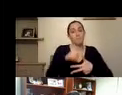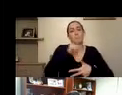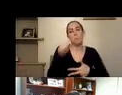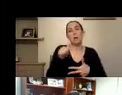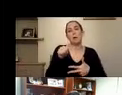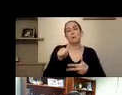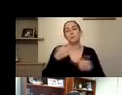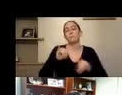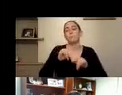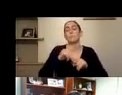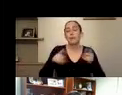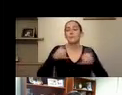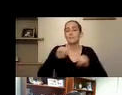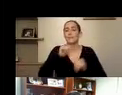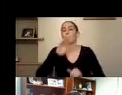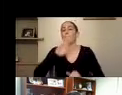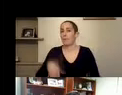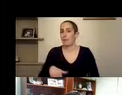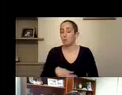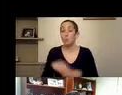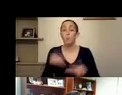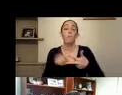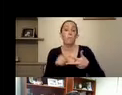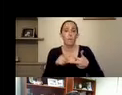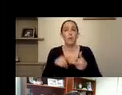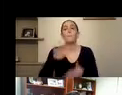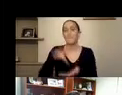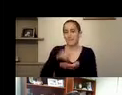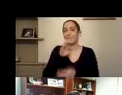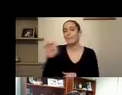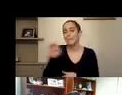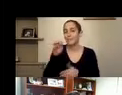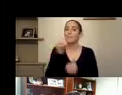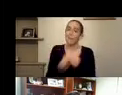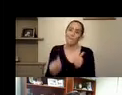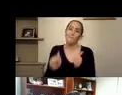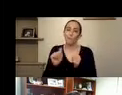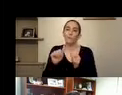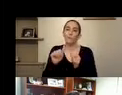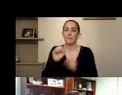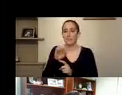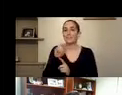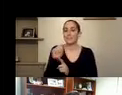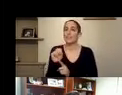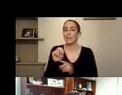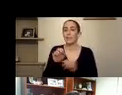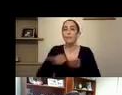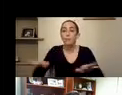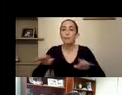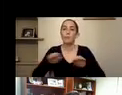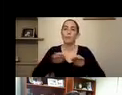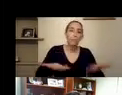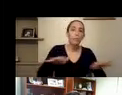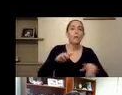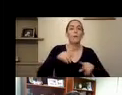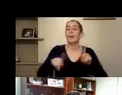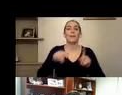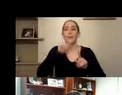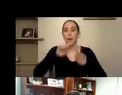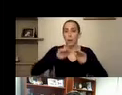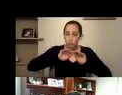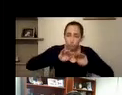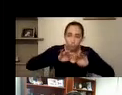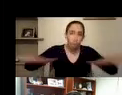of this in the Middle East every season since it first emerged, it has never spread worldwide. And then we had